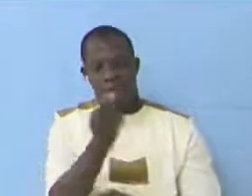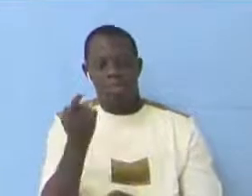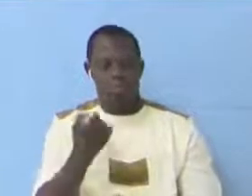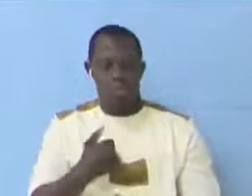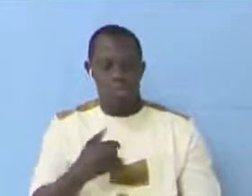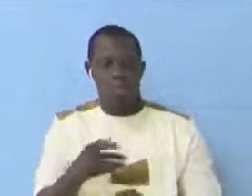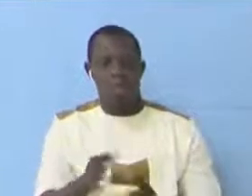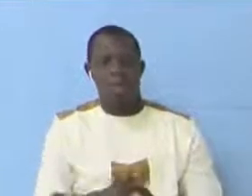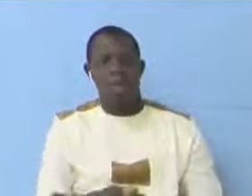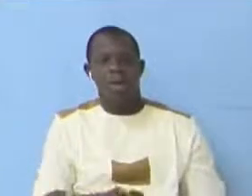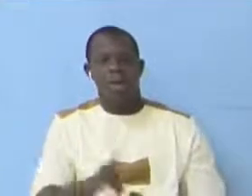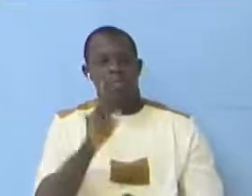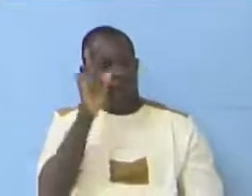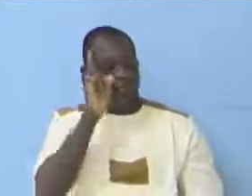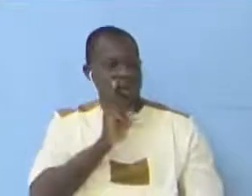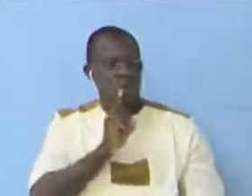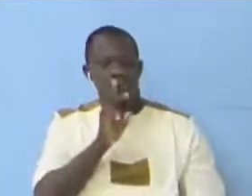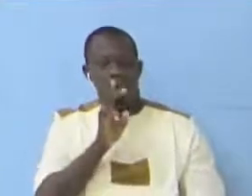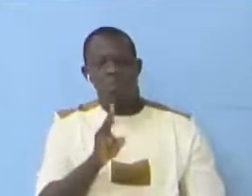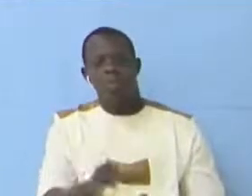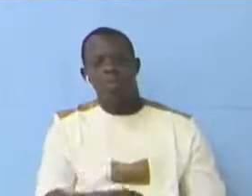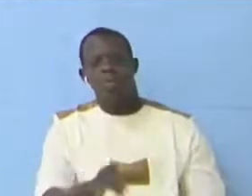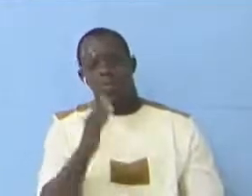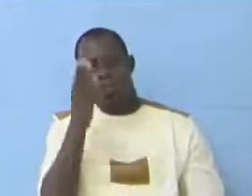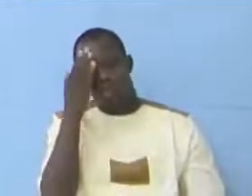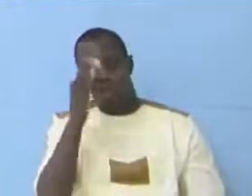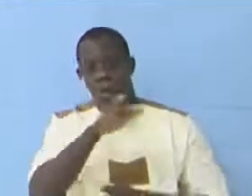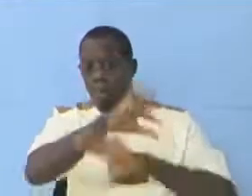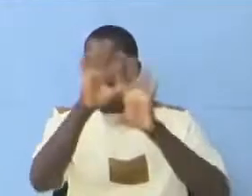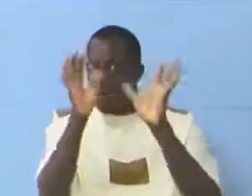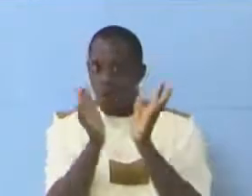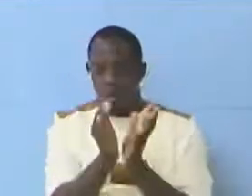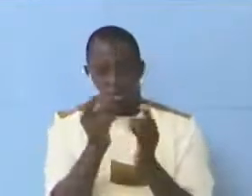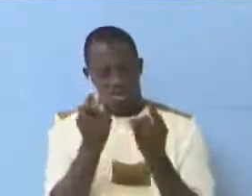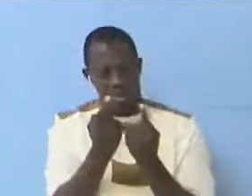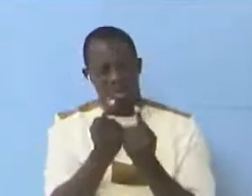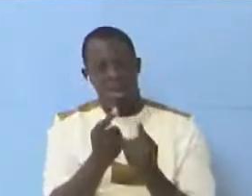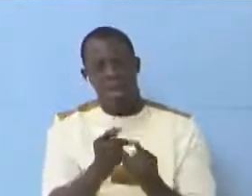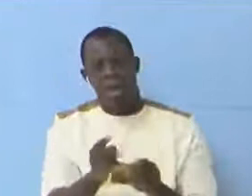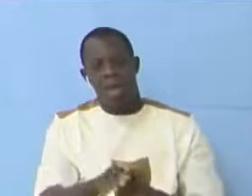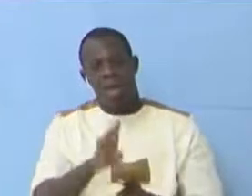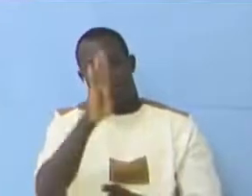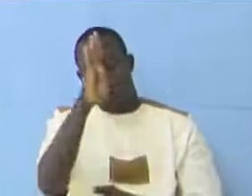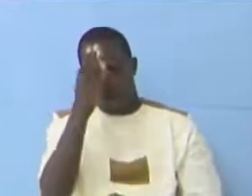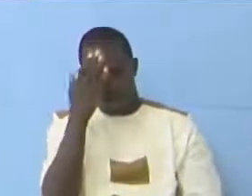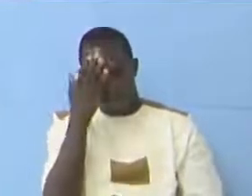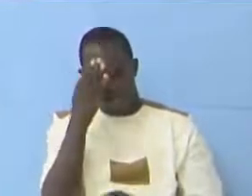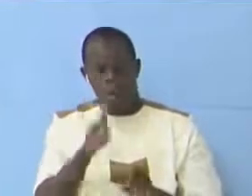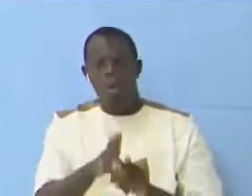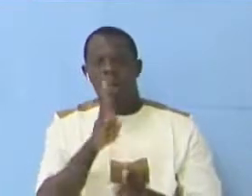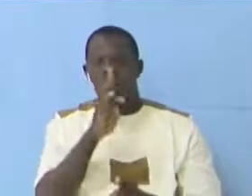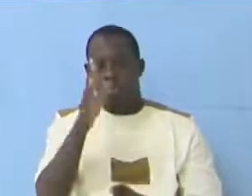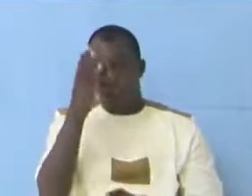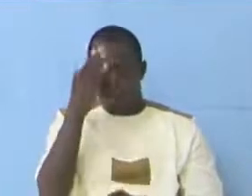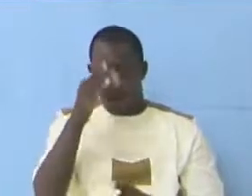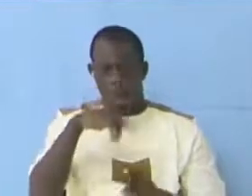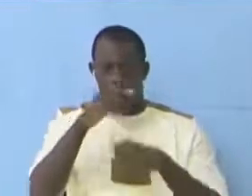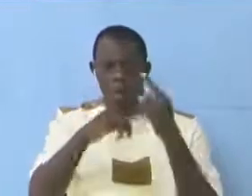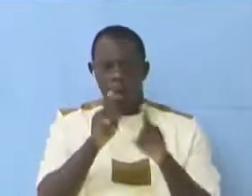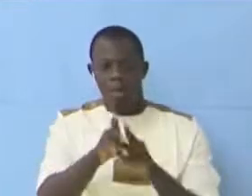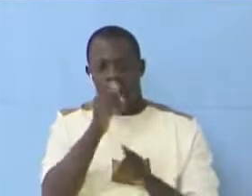Gracious and eternal Father, thou who knowest all things, thou who knowest the secret of the hearts